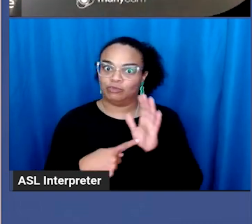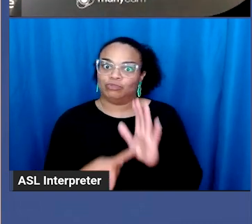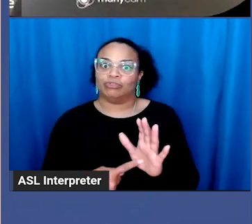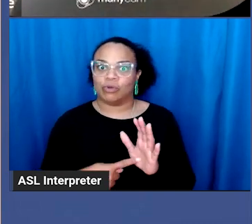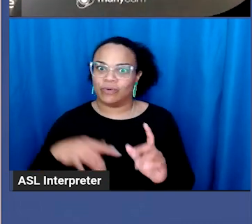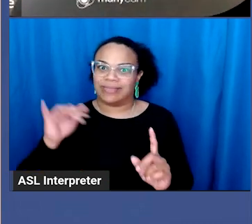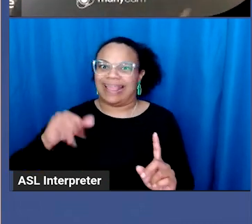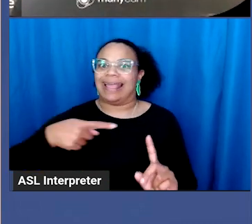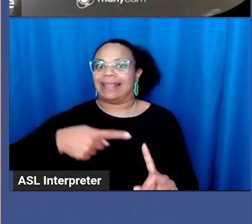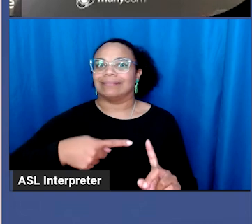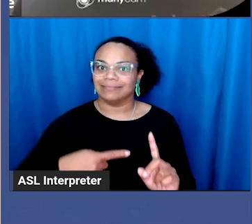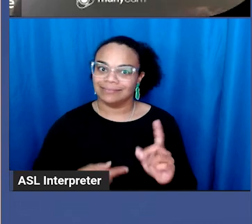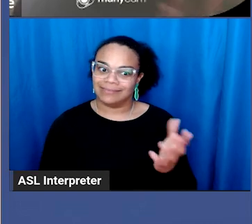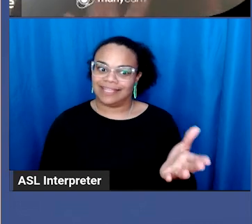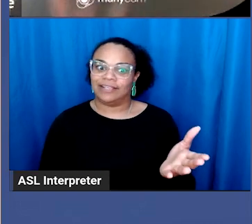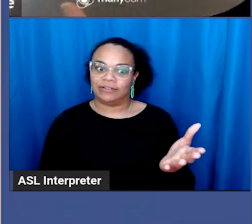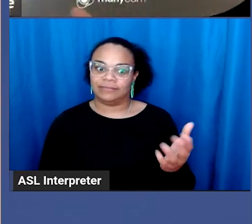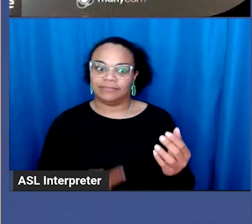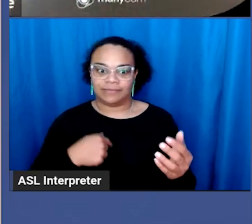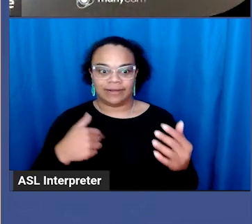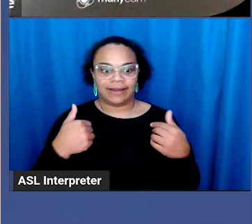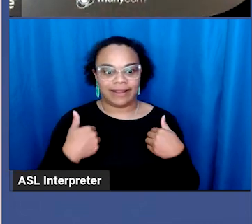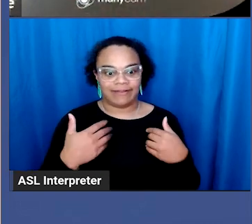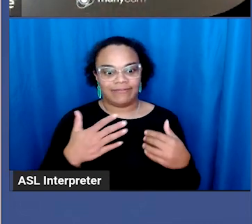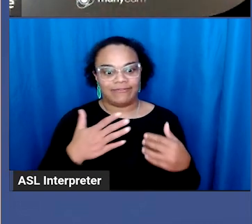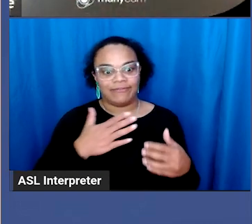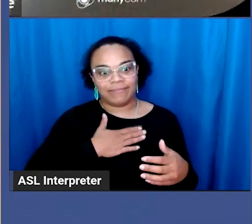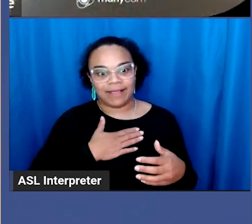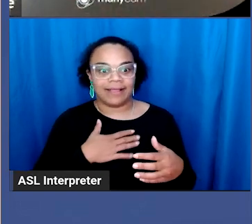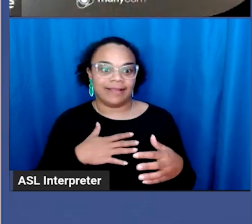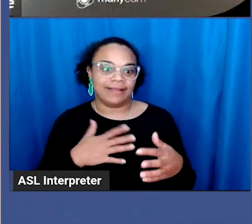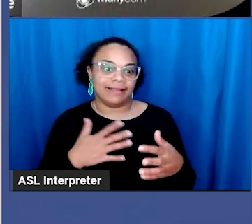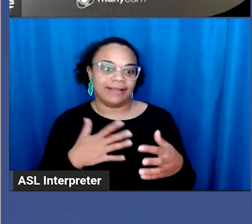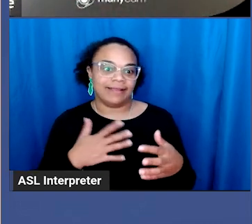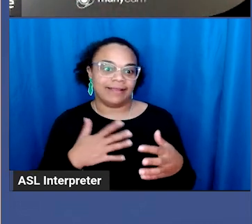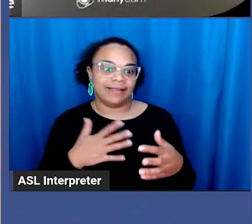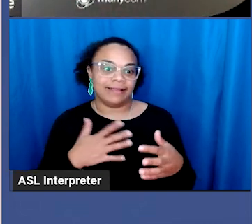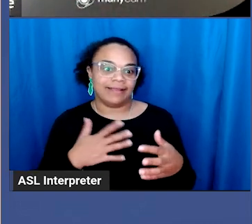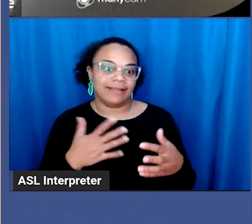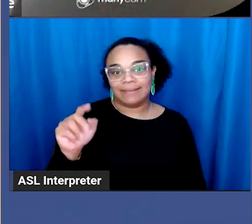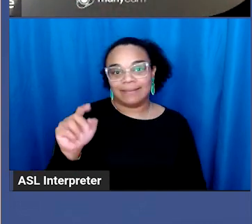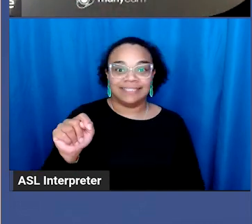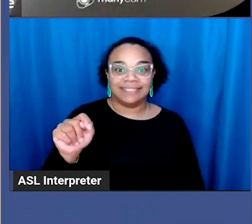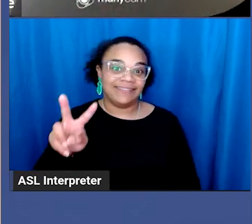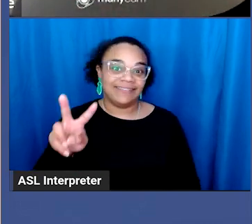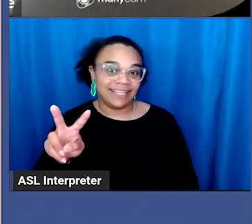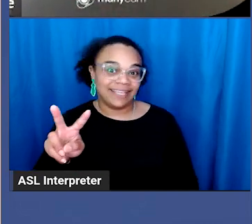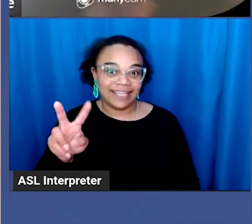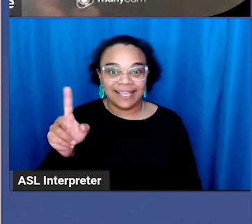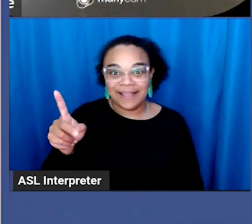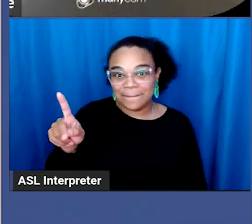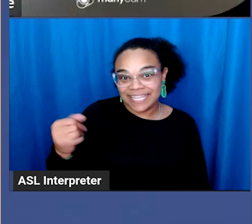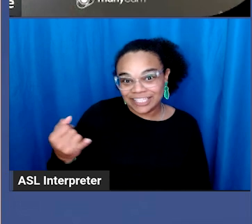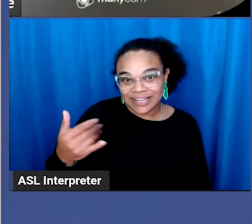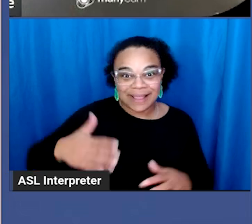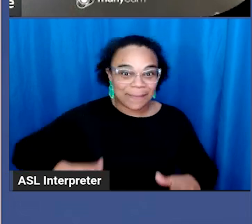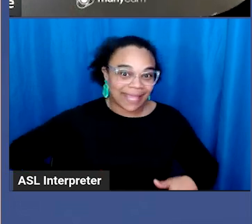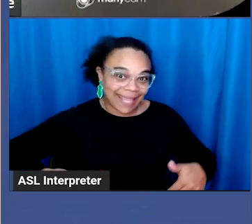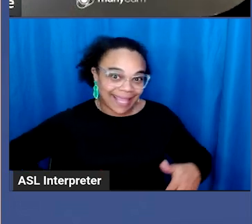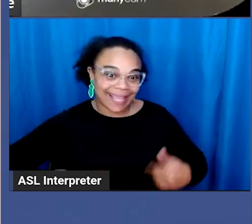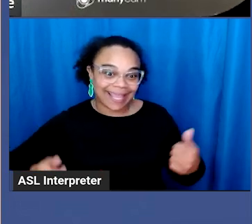here. I got my loungy MTV pajama pants, and I love